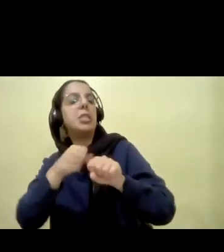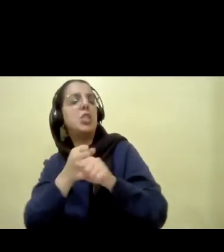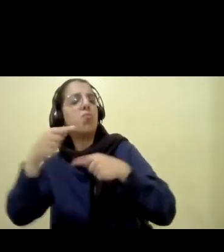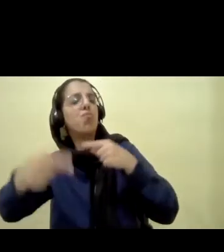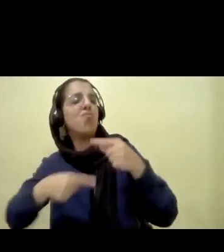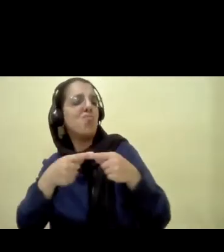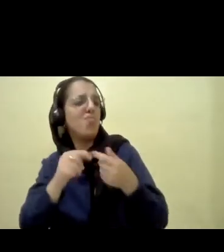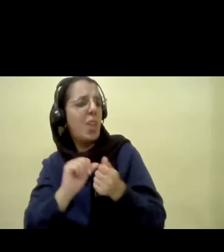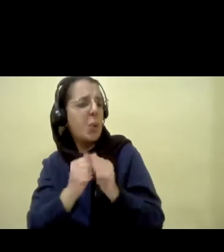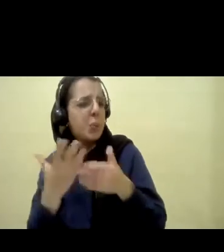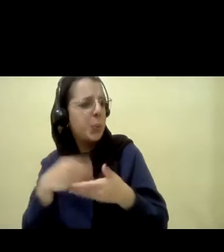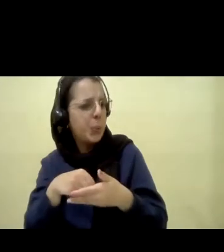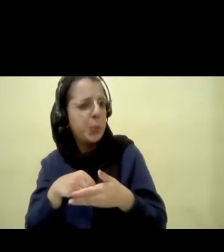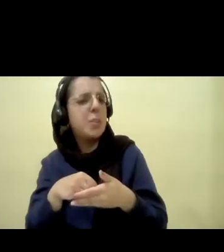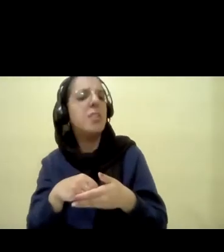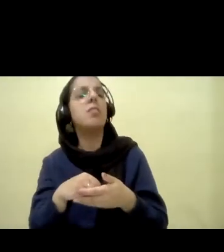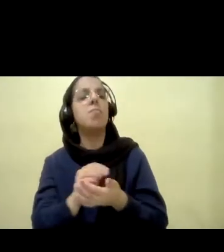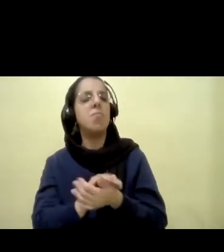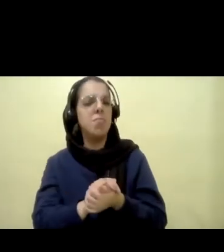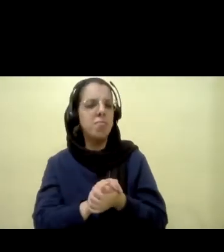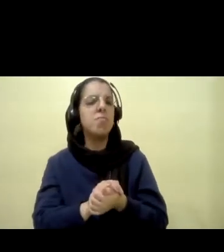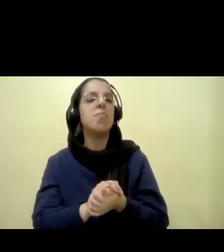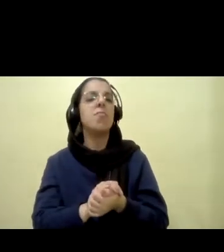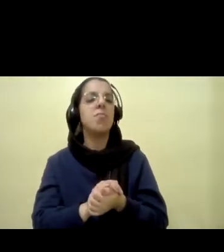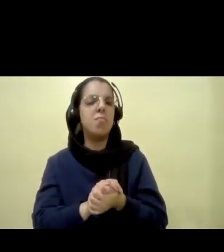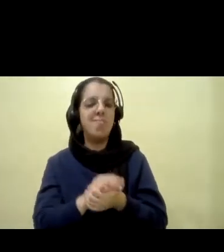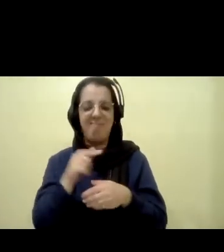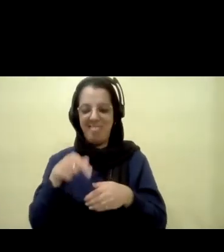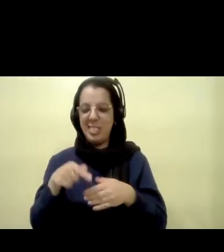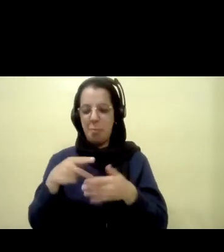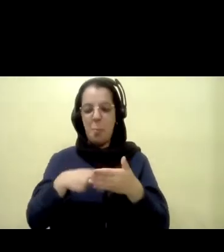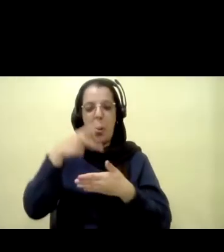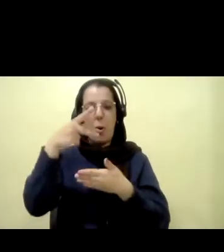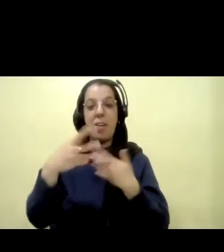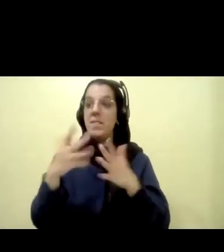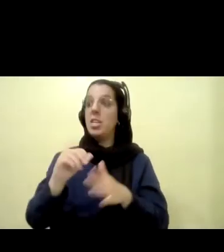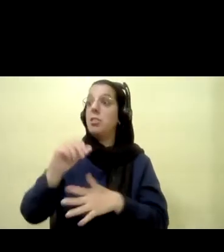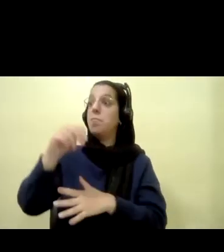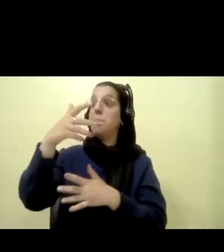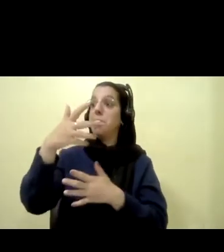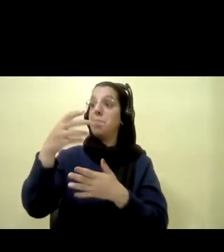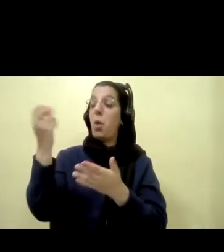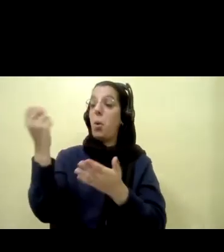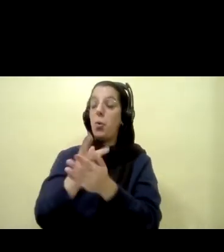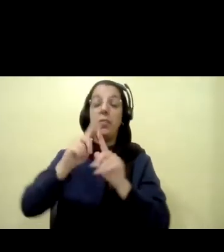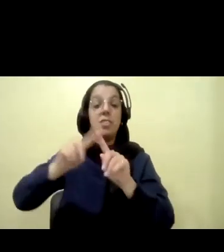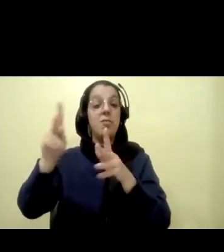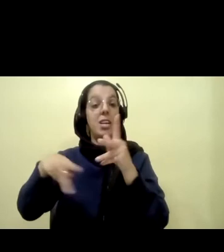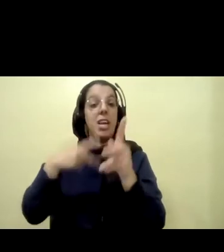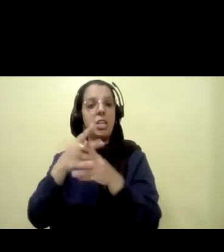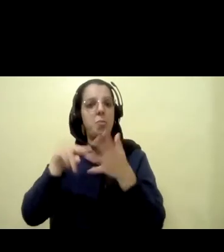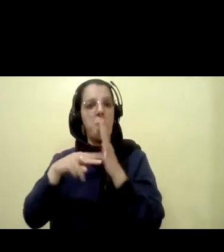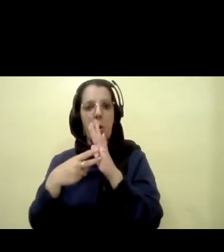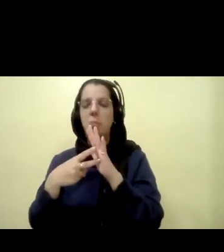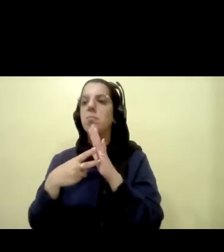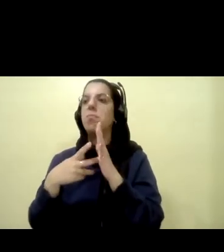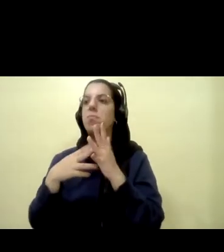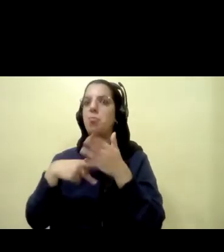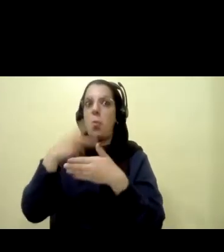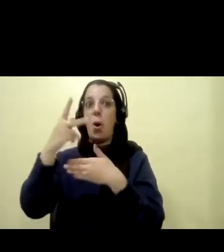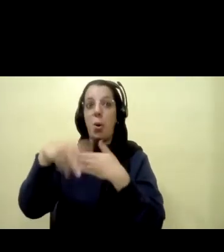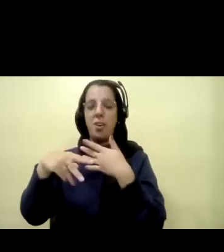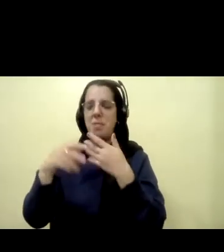from the types of projects that come through this program, instead of shoving them into our structure that we have different reasoning